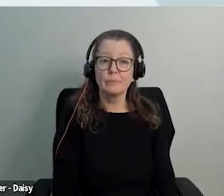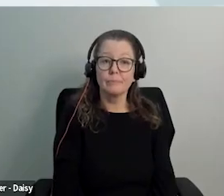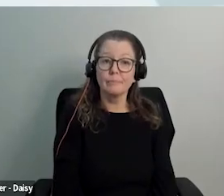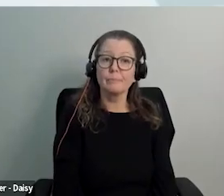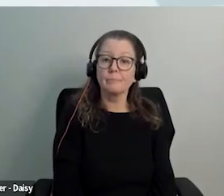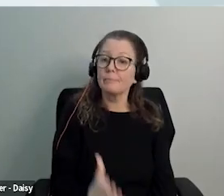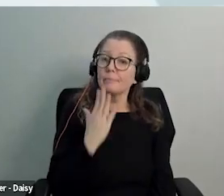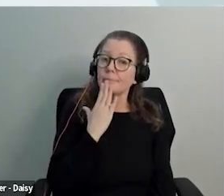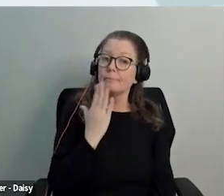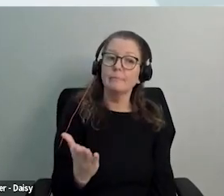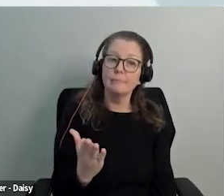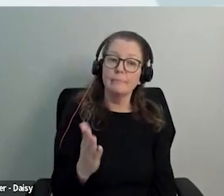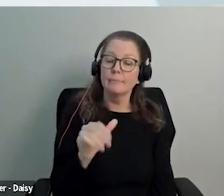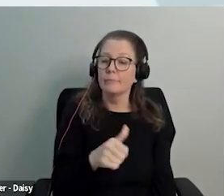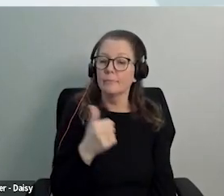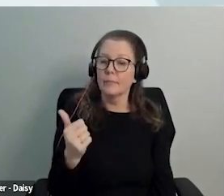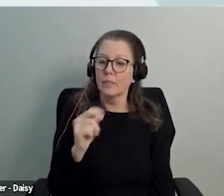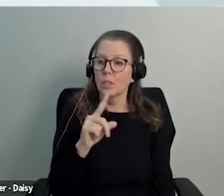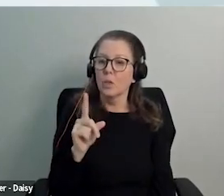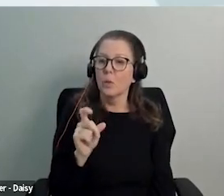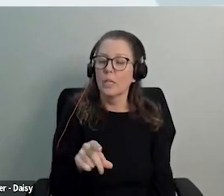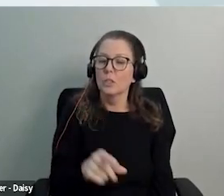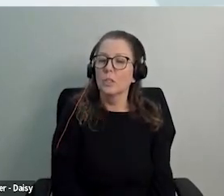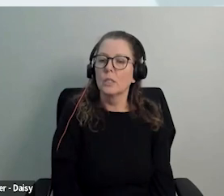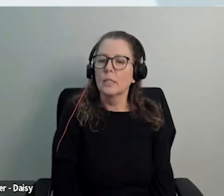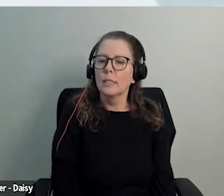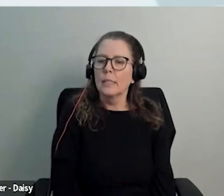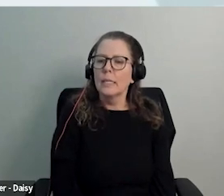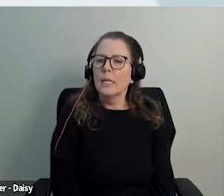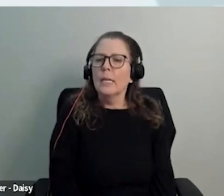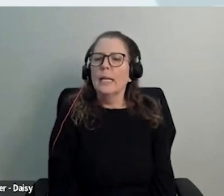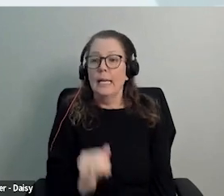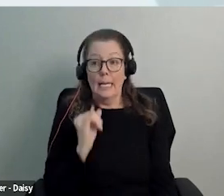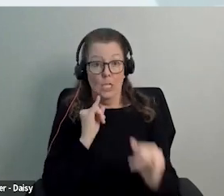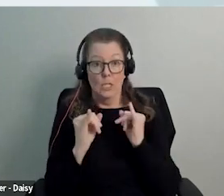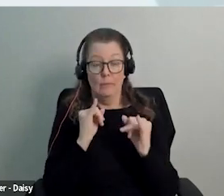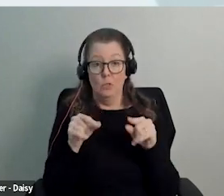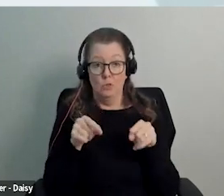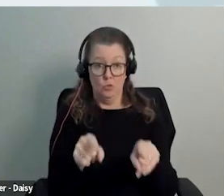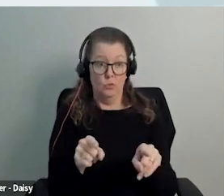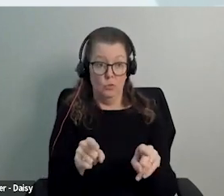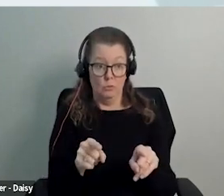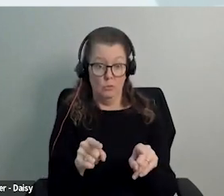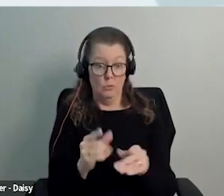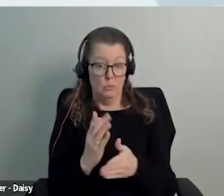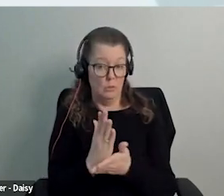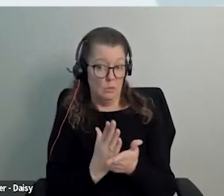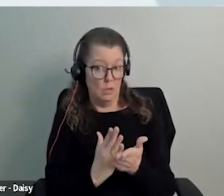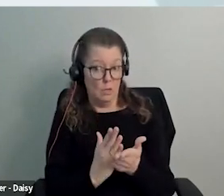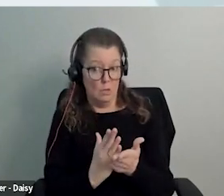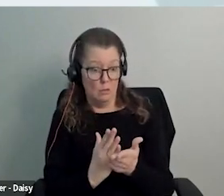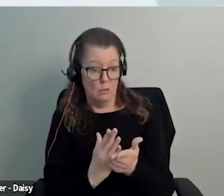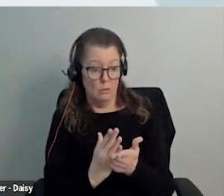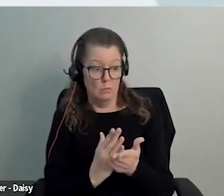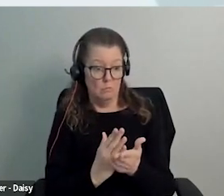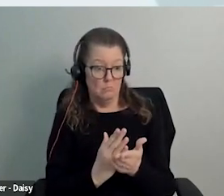Great, thank you. Another question would be, when candidates are interviewing, are there questions that they could be